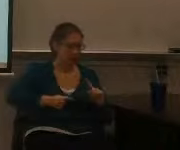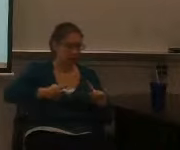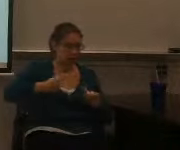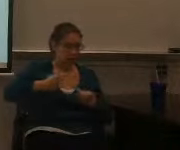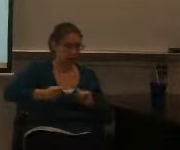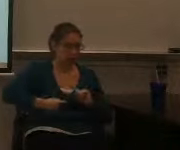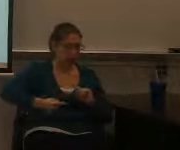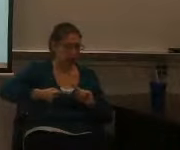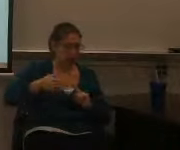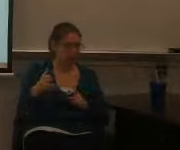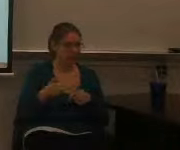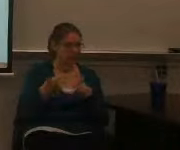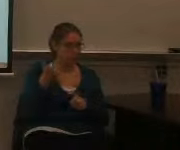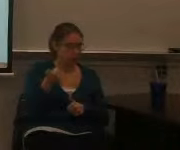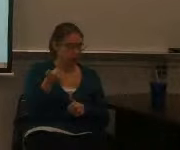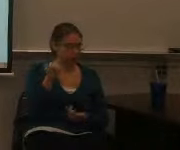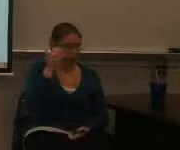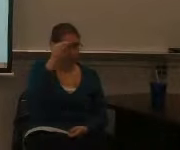is going to be shorter.